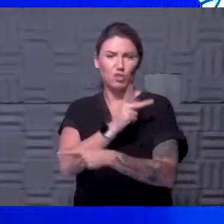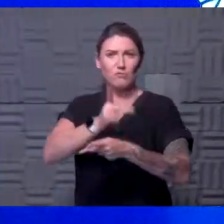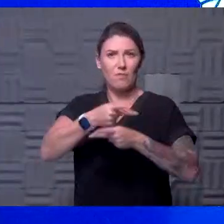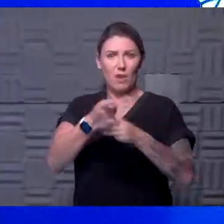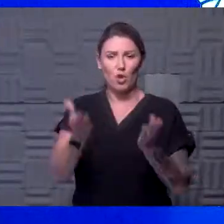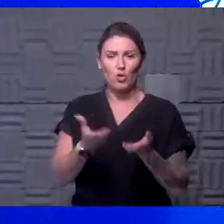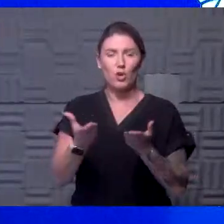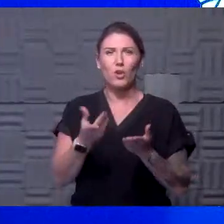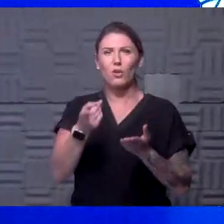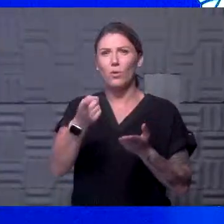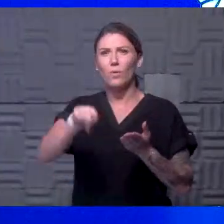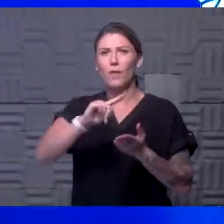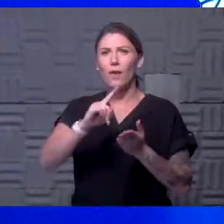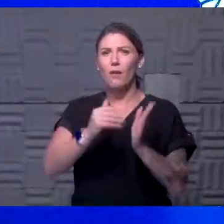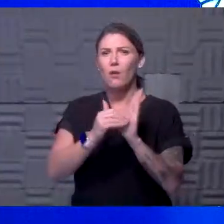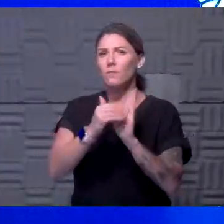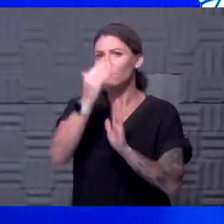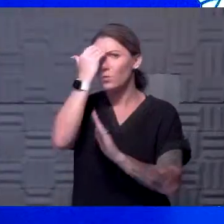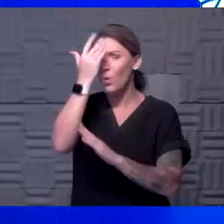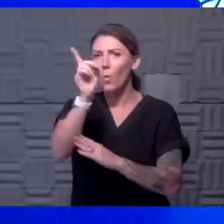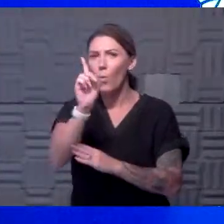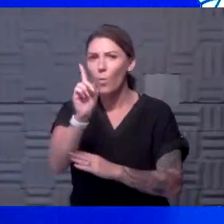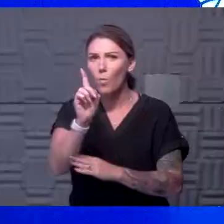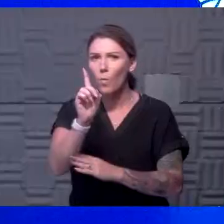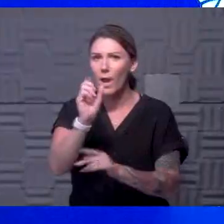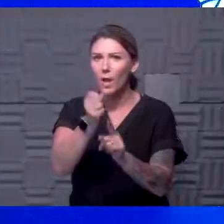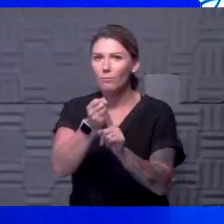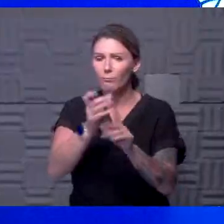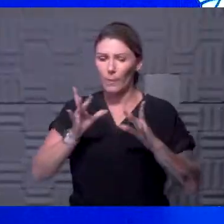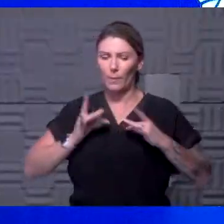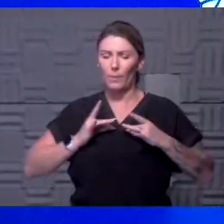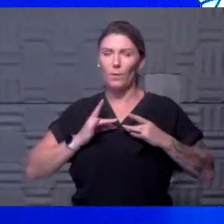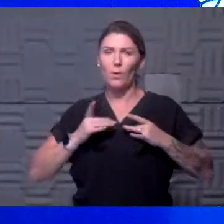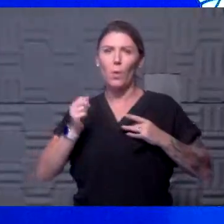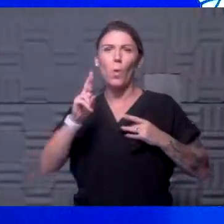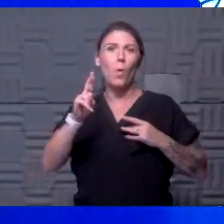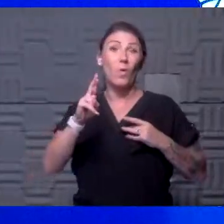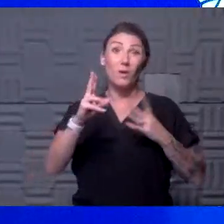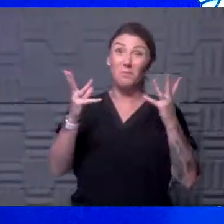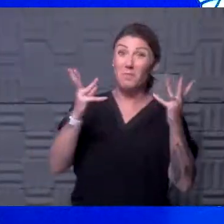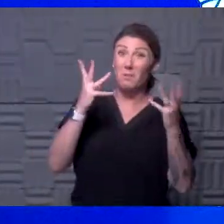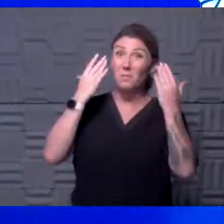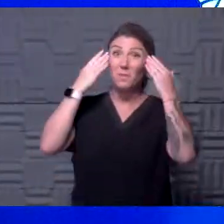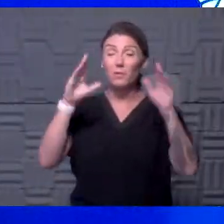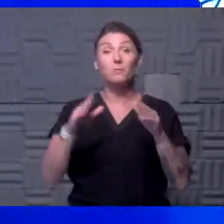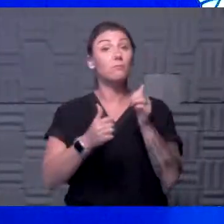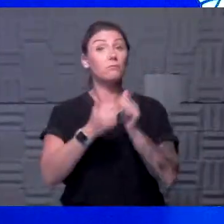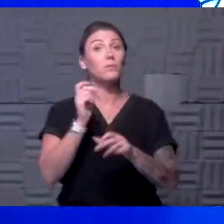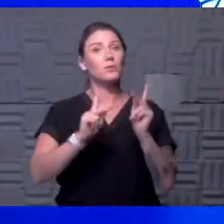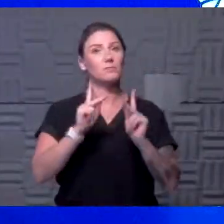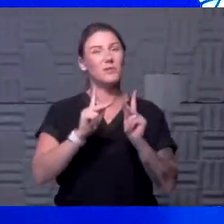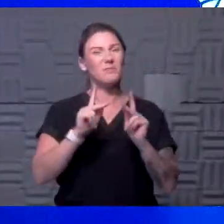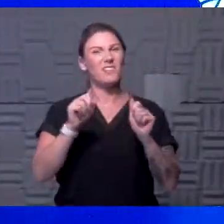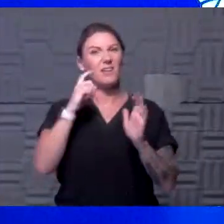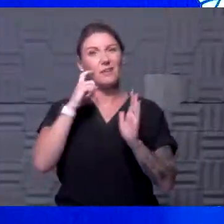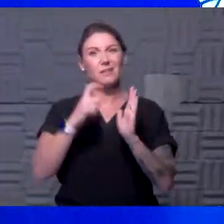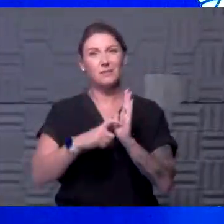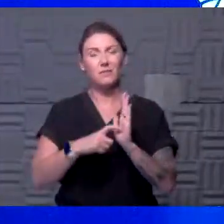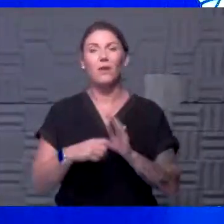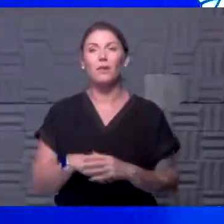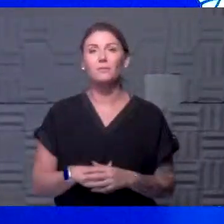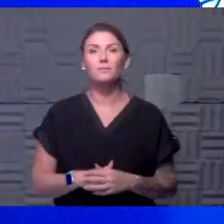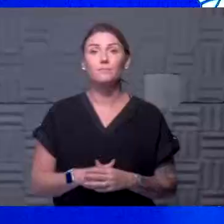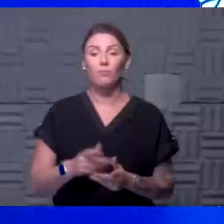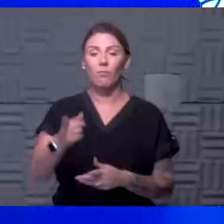often know where they caught COVID? Or is it a mystery to them? I think, Dana, most people do. They can kind of identify it because they